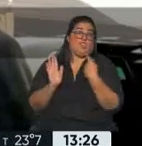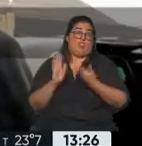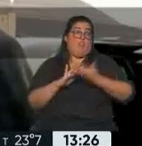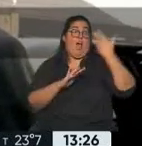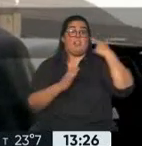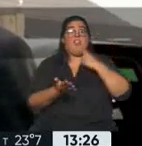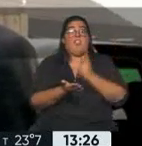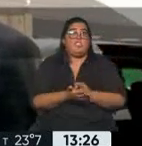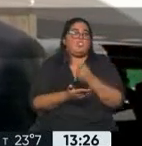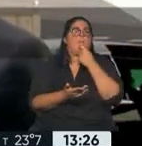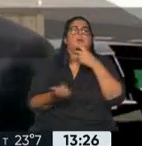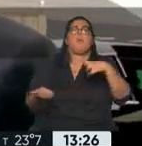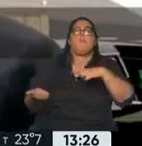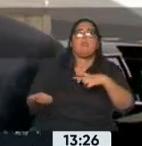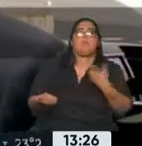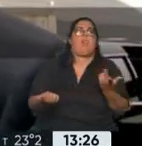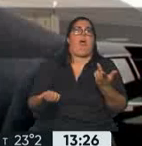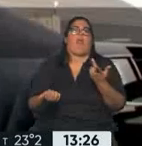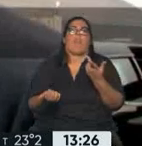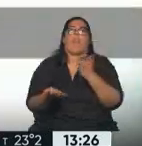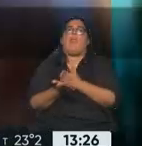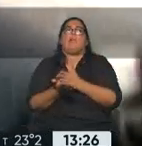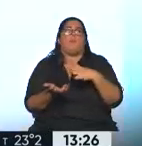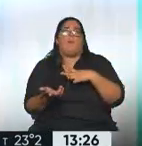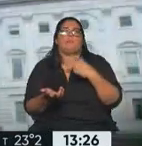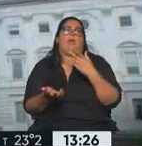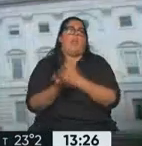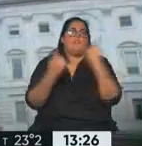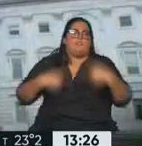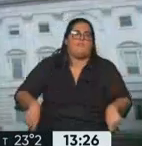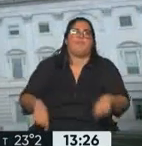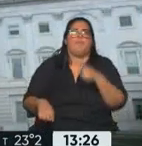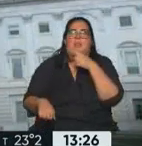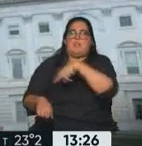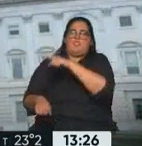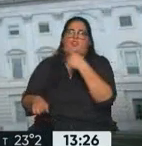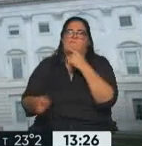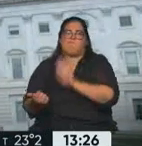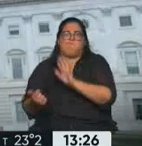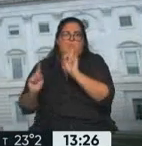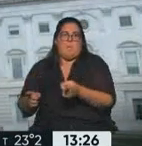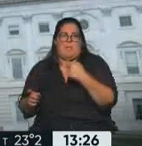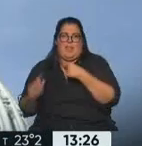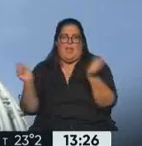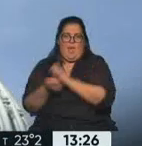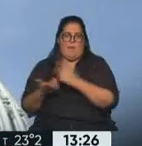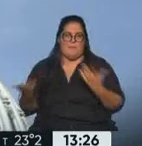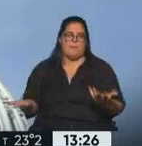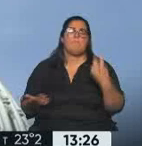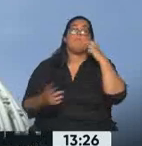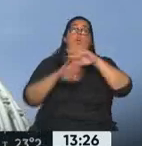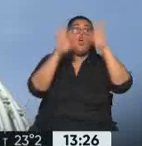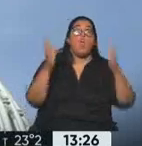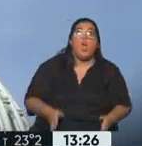relating to the notion of privacy is thrown into question. En el Congreso, en tanto, los